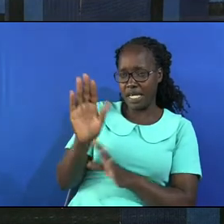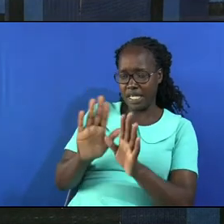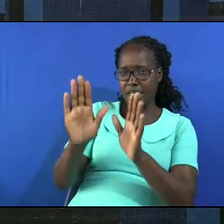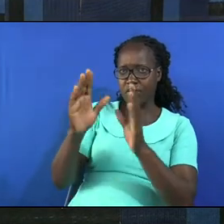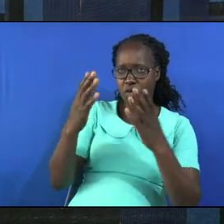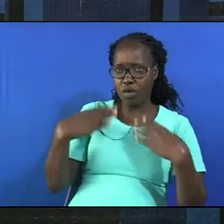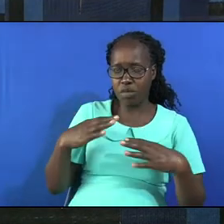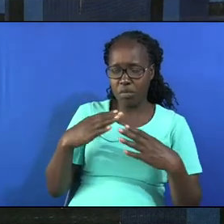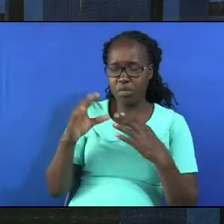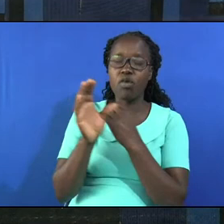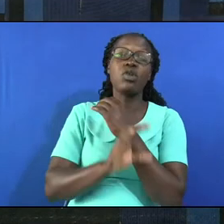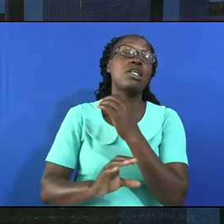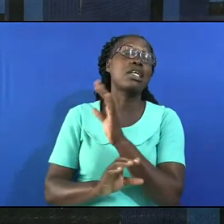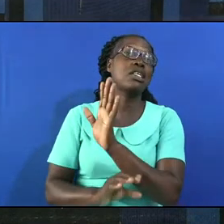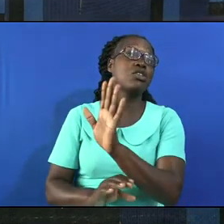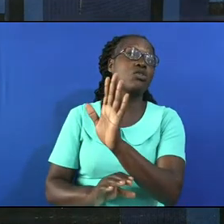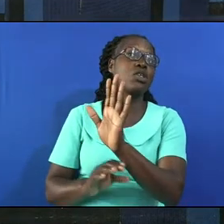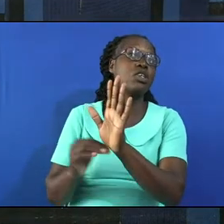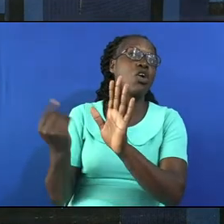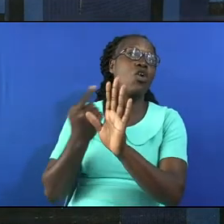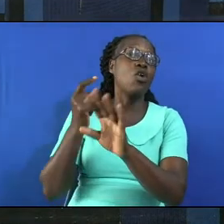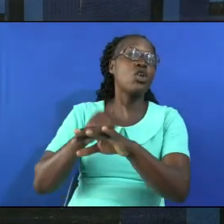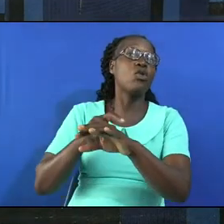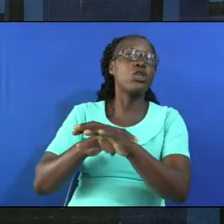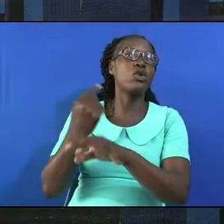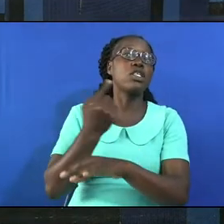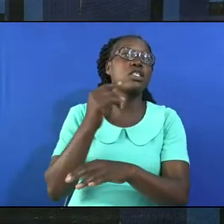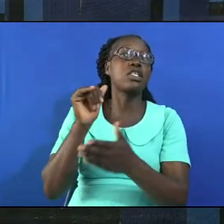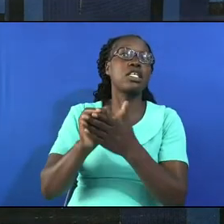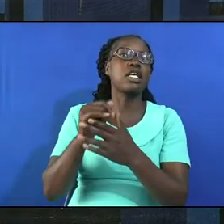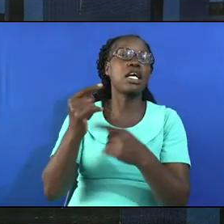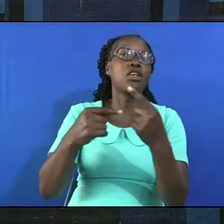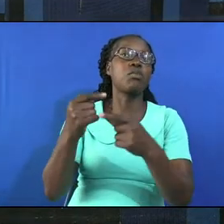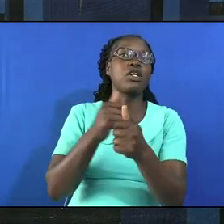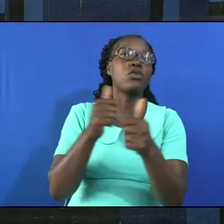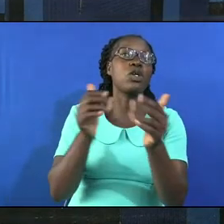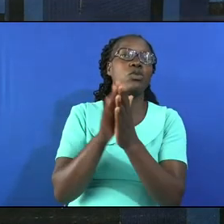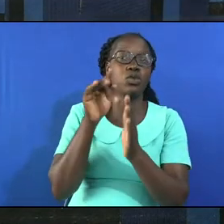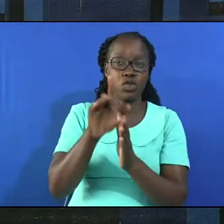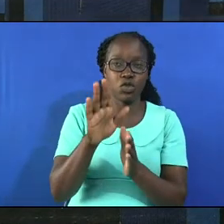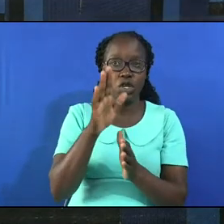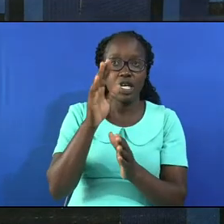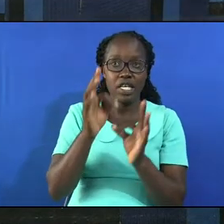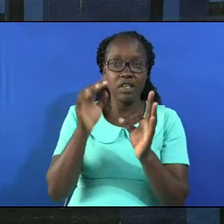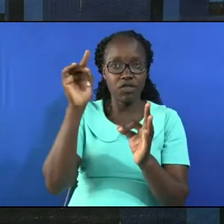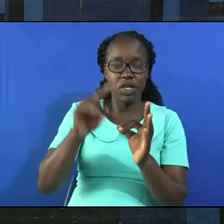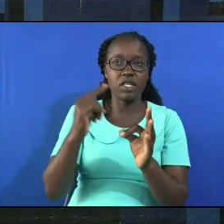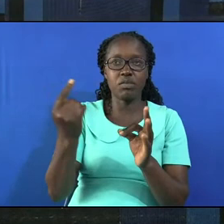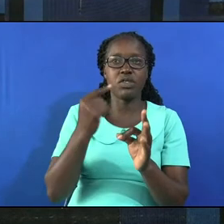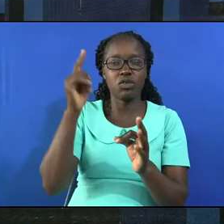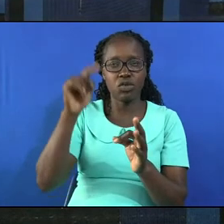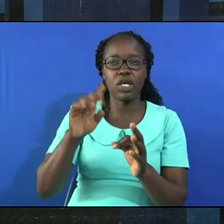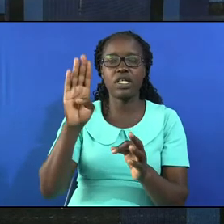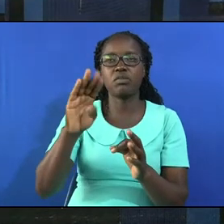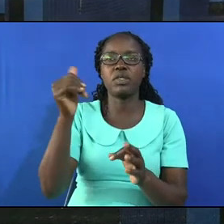leave your country, because it's only when you are single that I can operate well with you. Because if you can't be